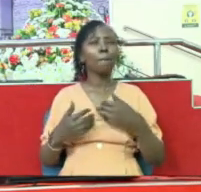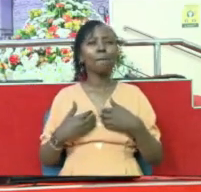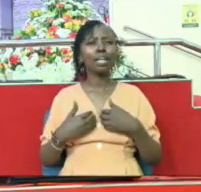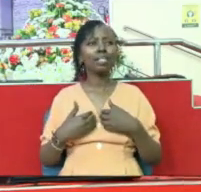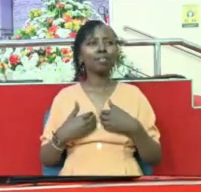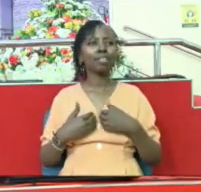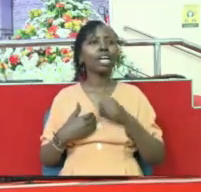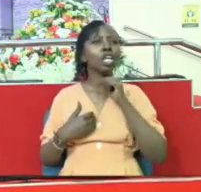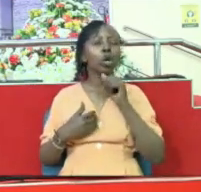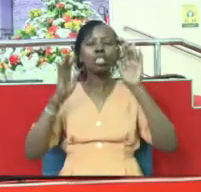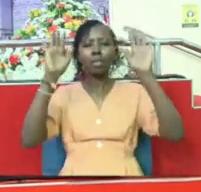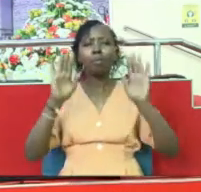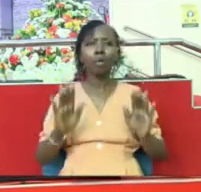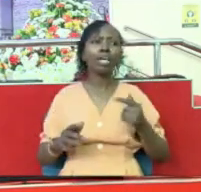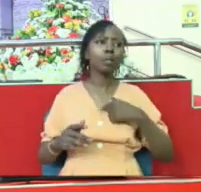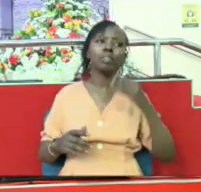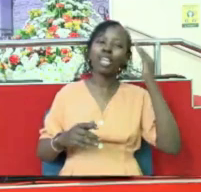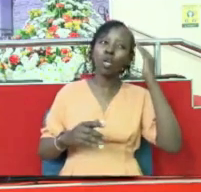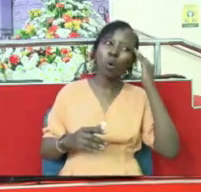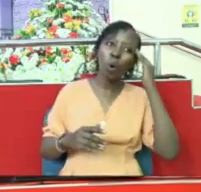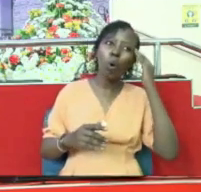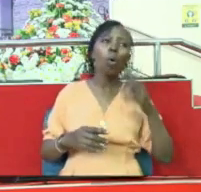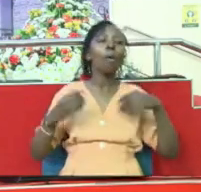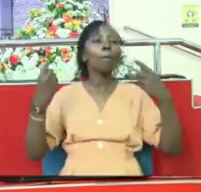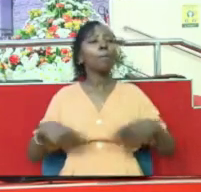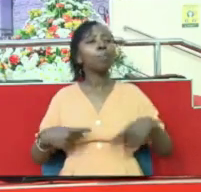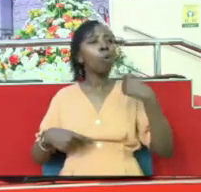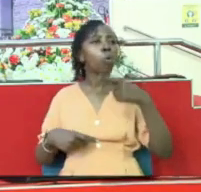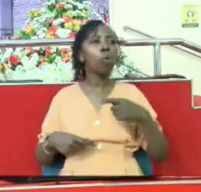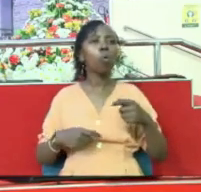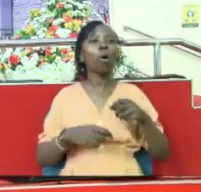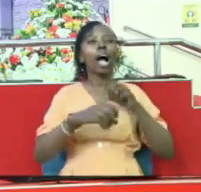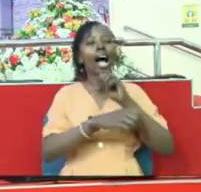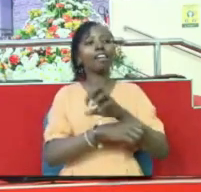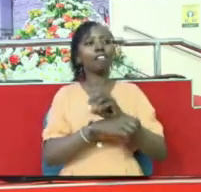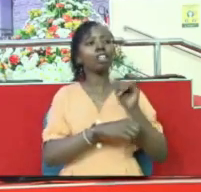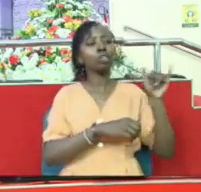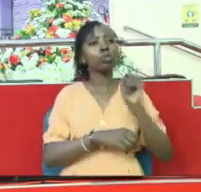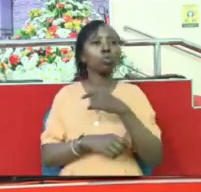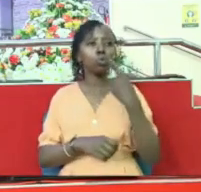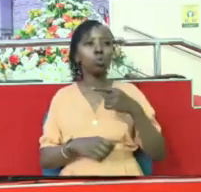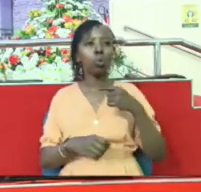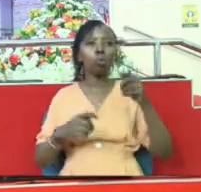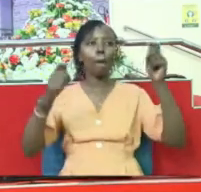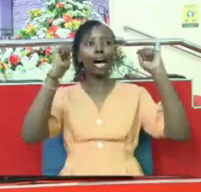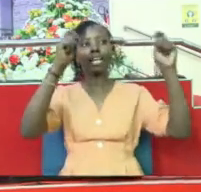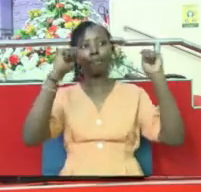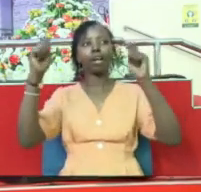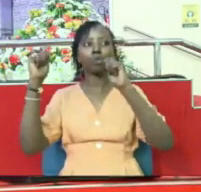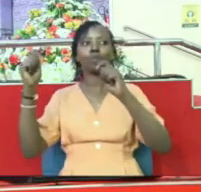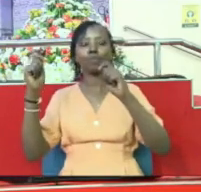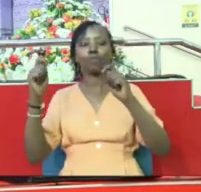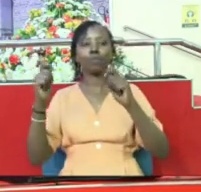kuwajua. Because I'm not telling them, I'm telling God. Simwambii yeye, naambia Mungu. Why I'm